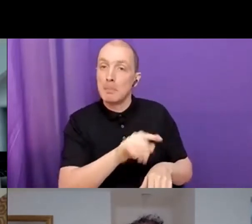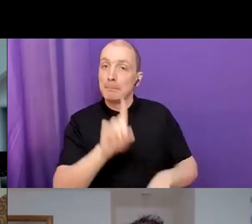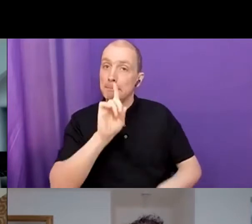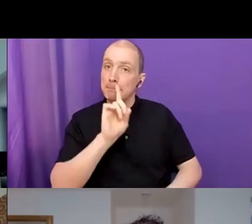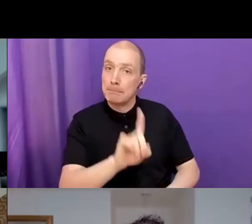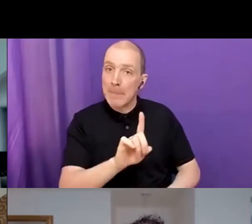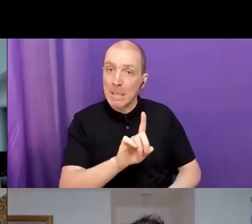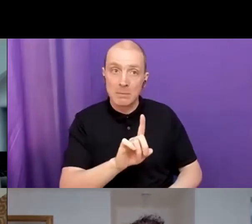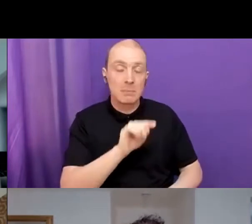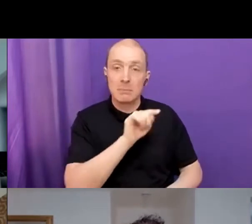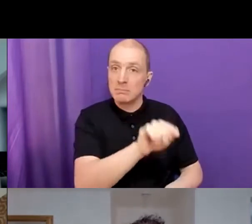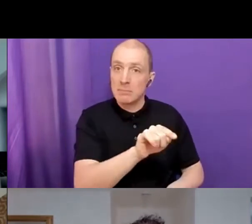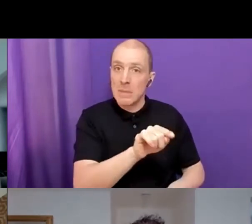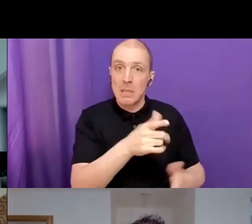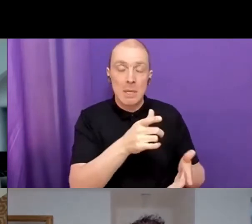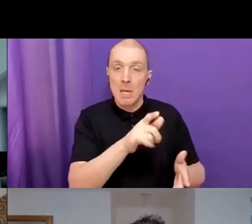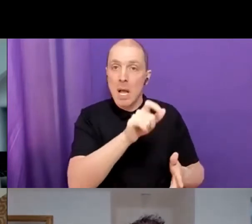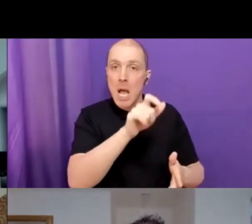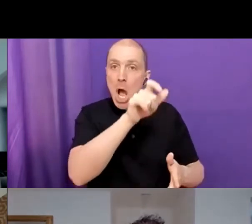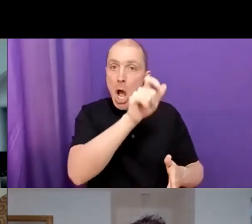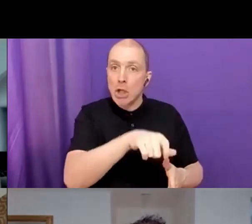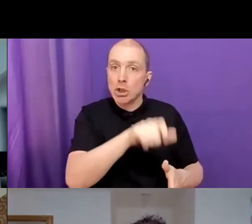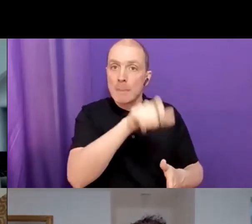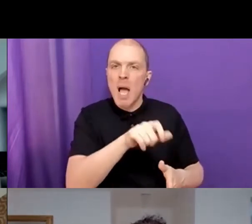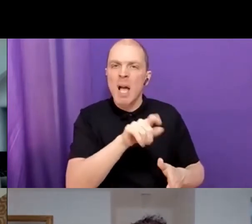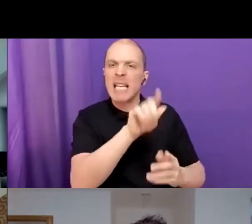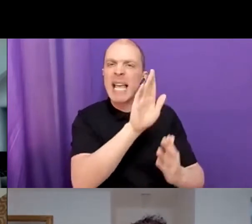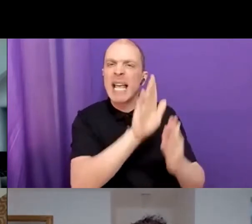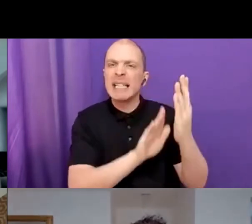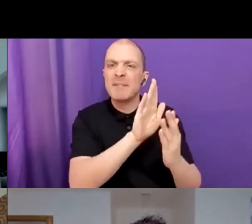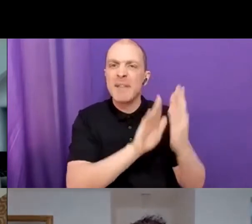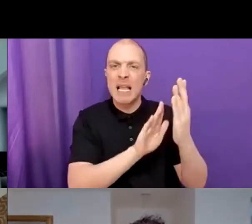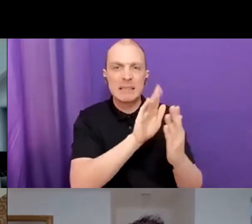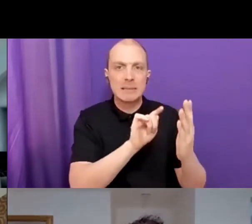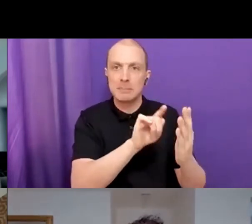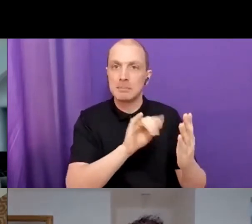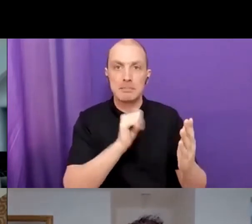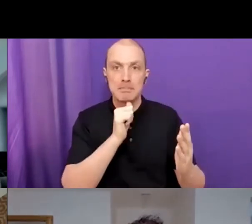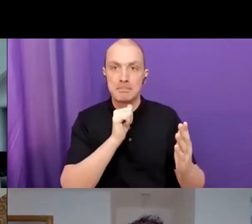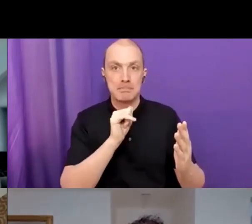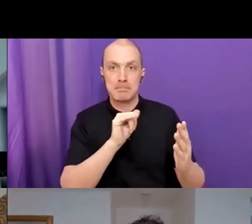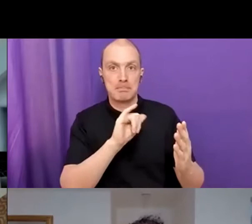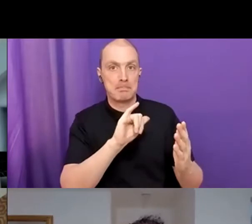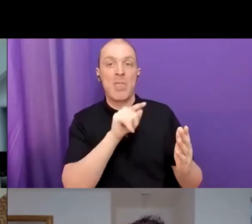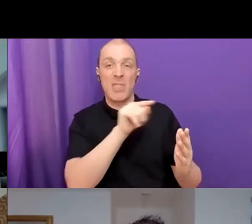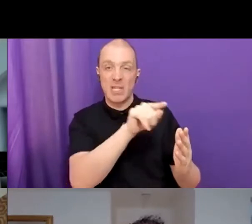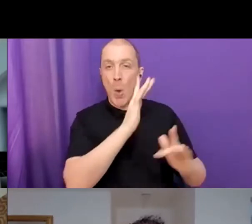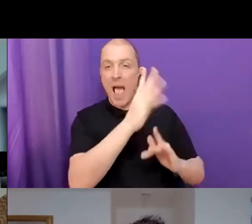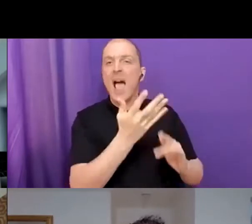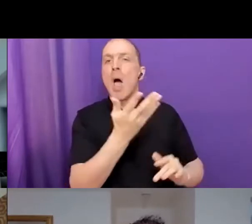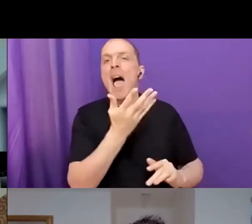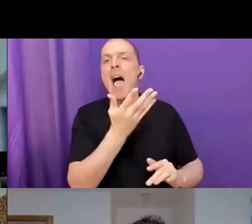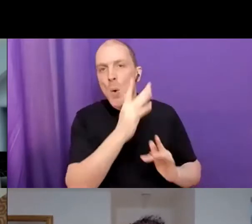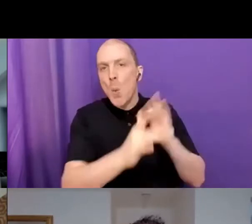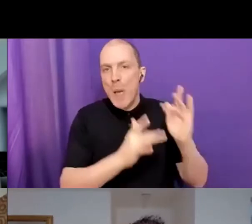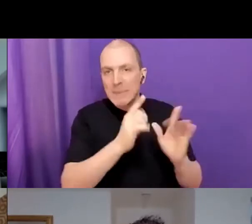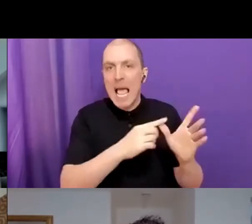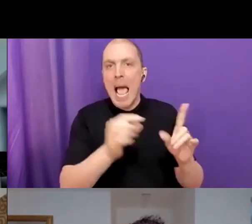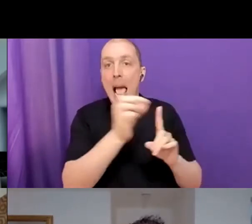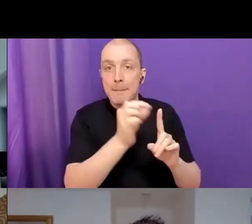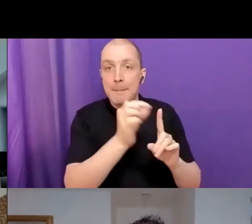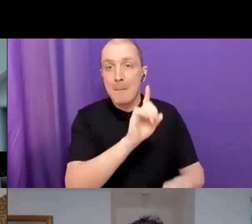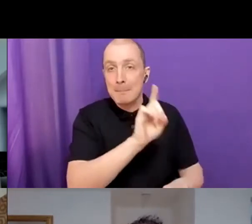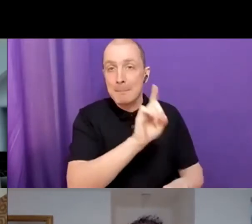so much on the customer interface, that is Traveline Scotland's website and app, but on what data is